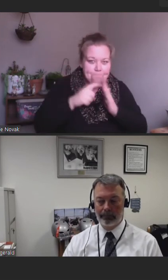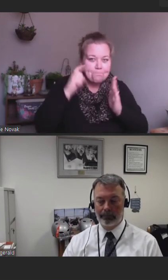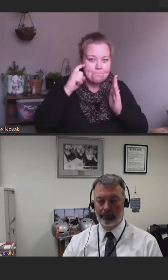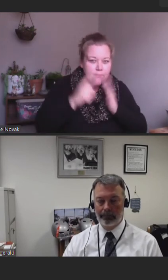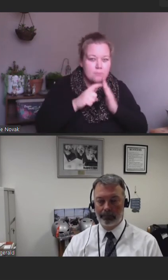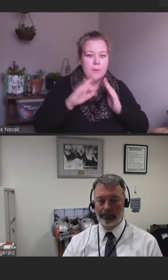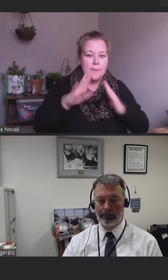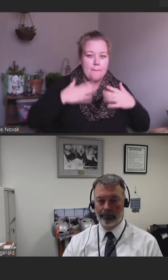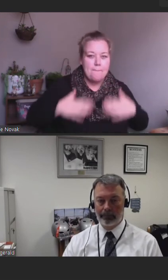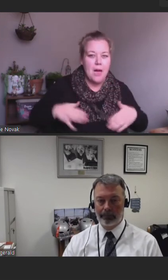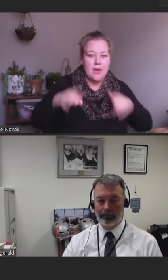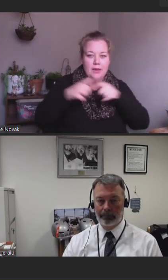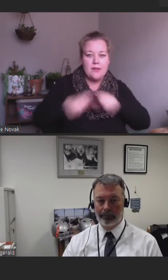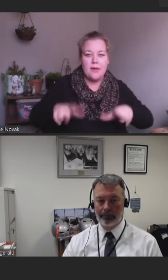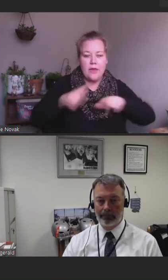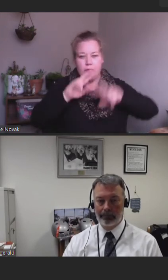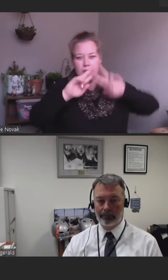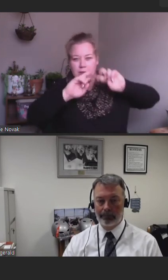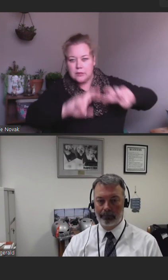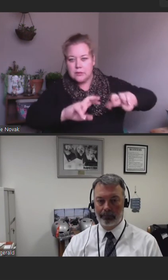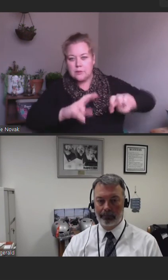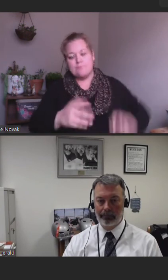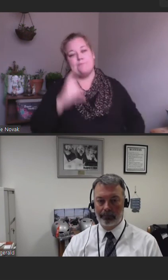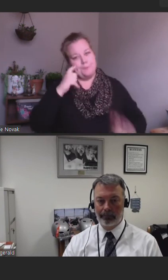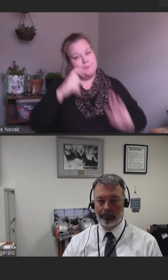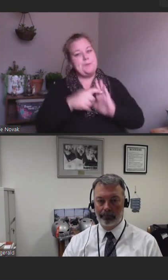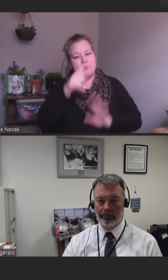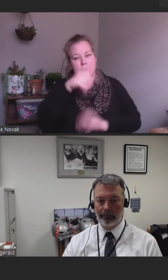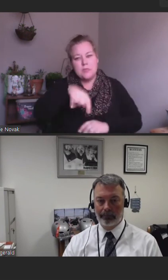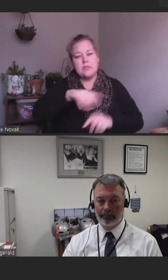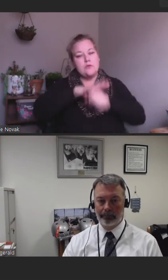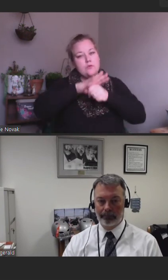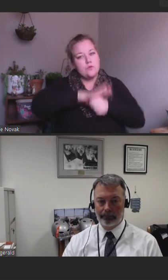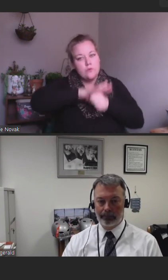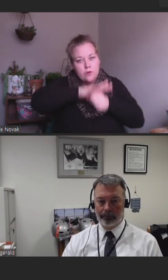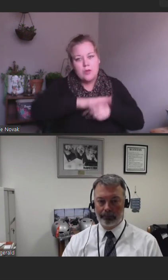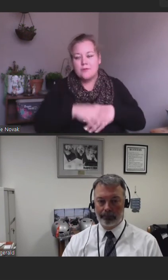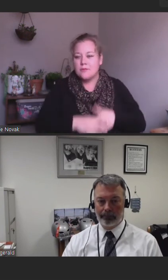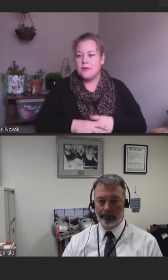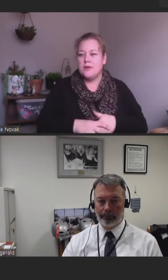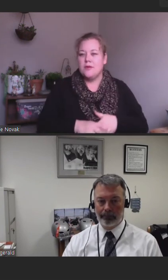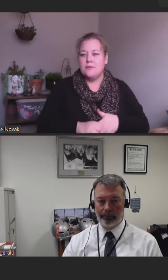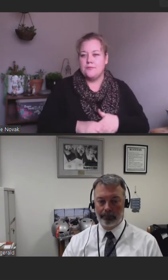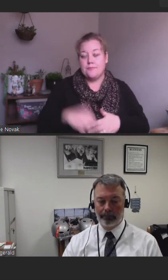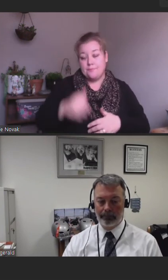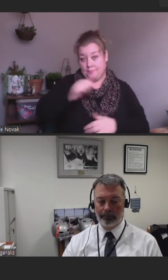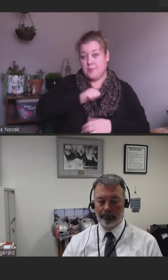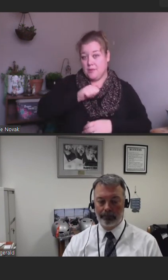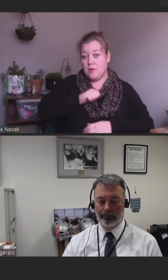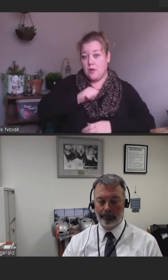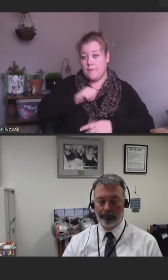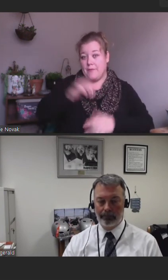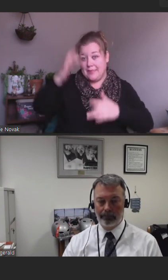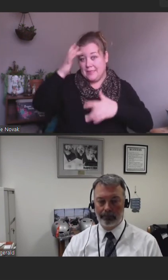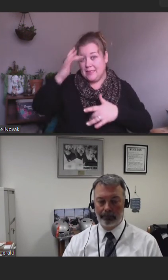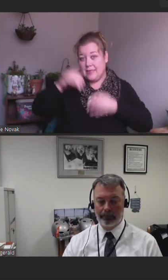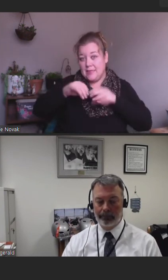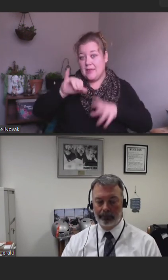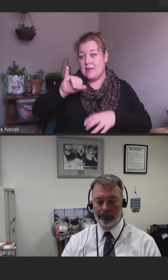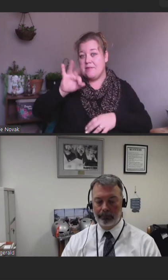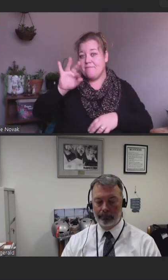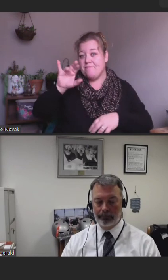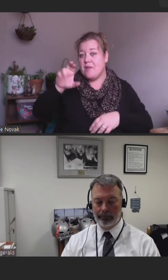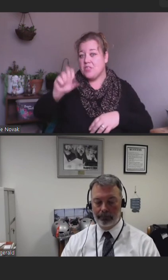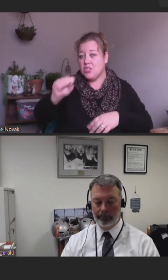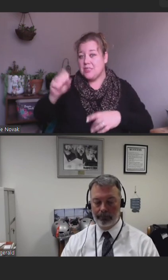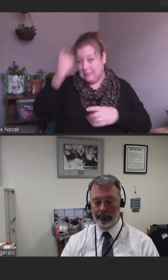their body language that we are strained as healthcare providers. You know, I'm an infectious disease doctor, and for me,